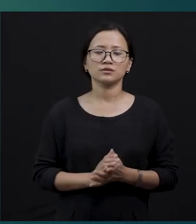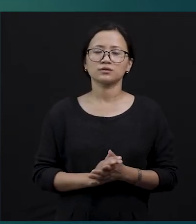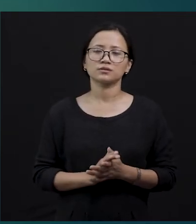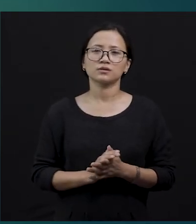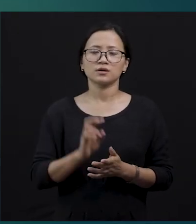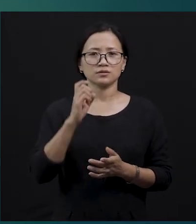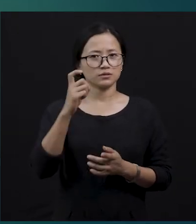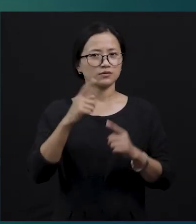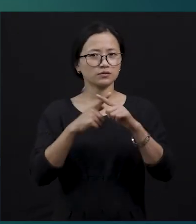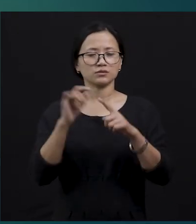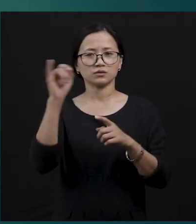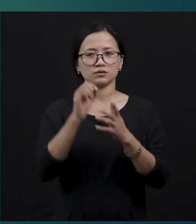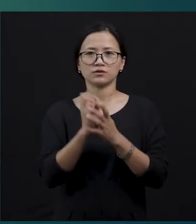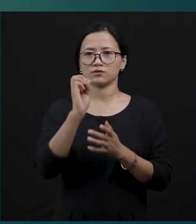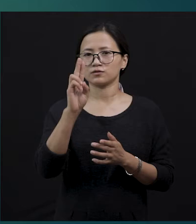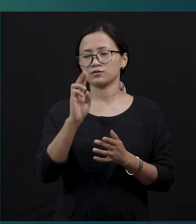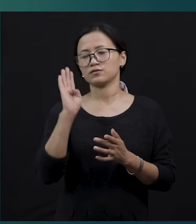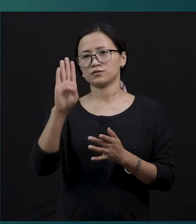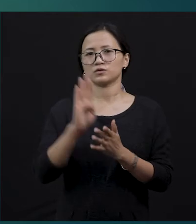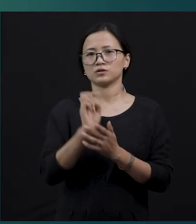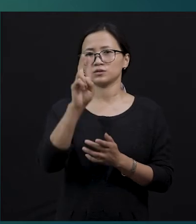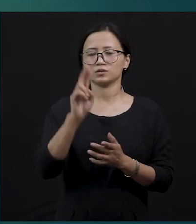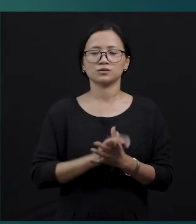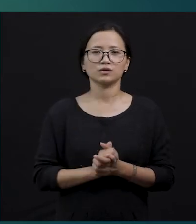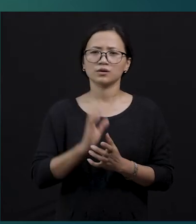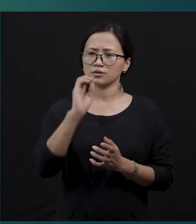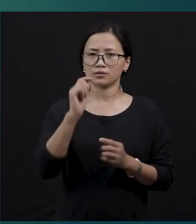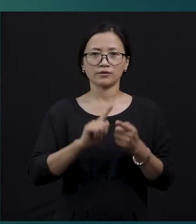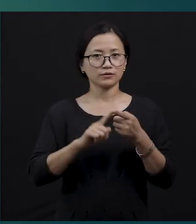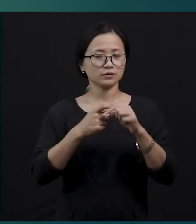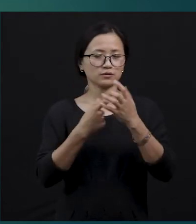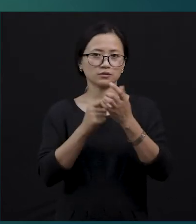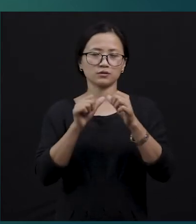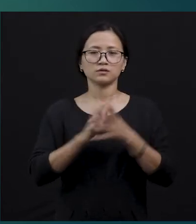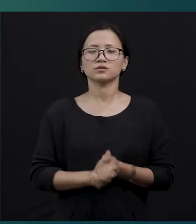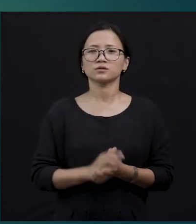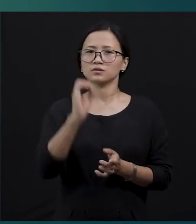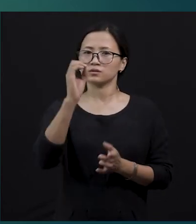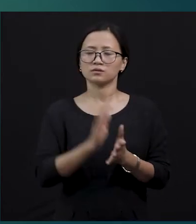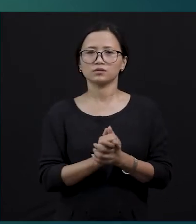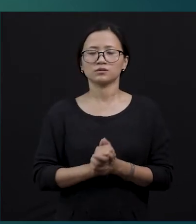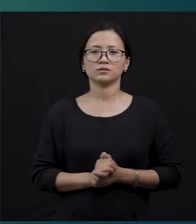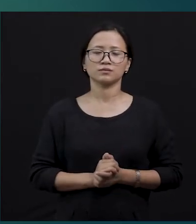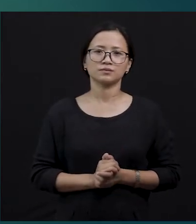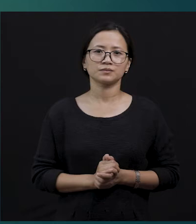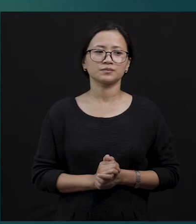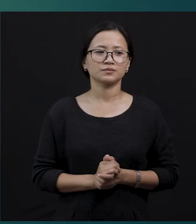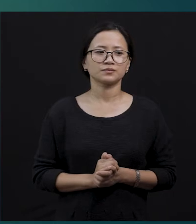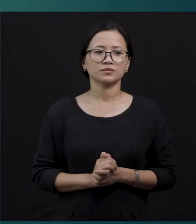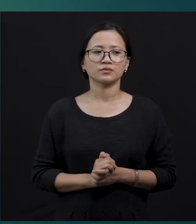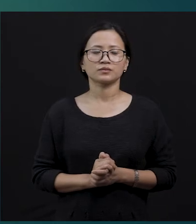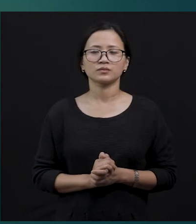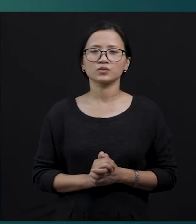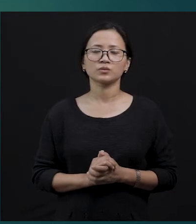jar, 42. And then since we have extra 0 there with 6, that is why we are getting here 420. Now,